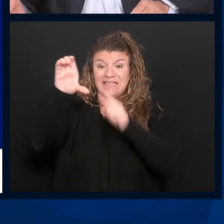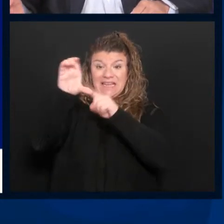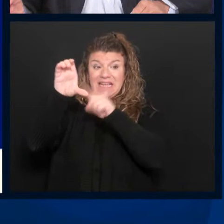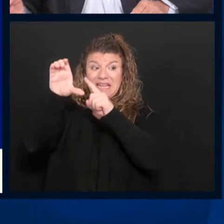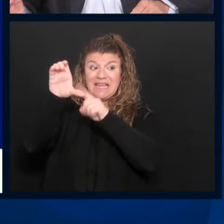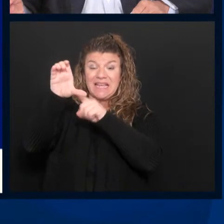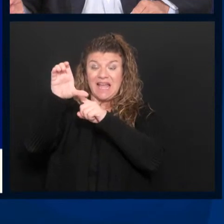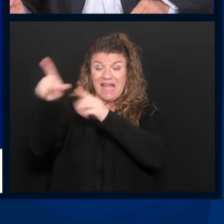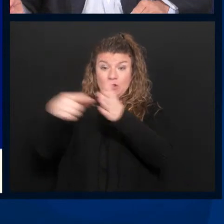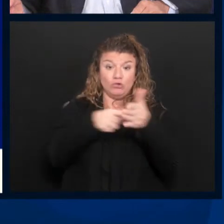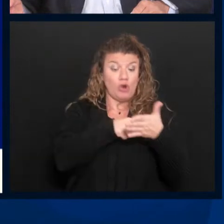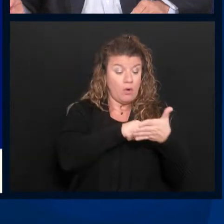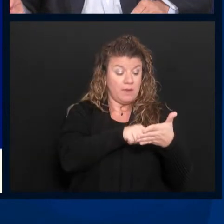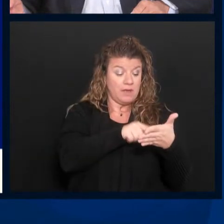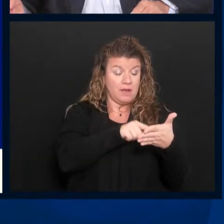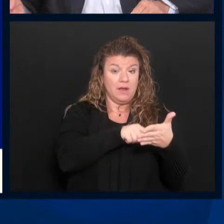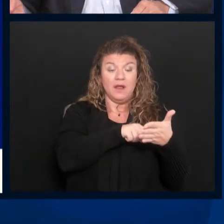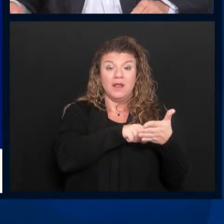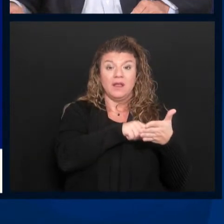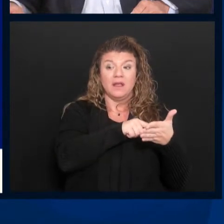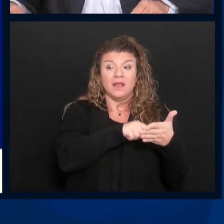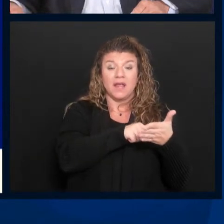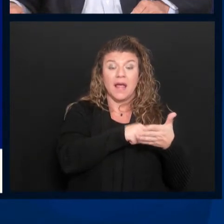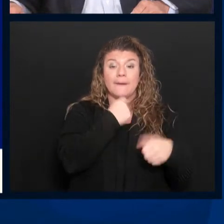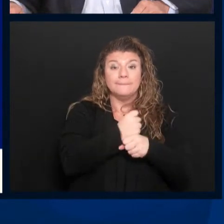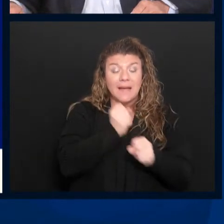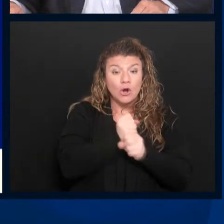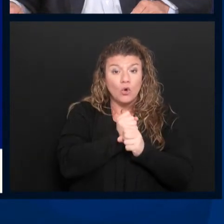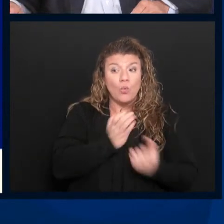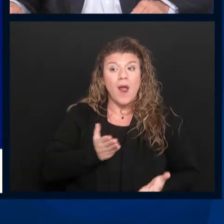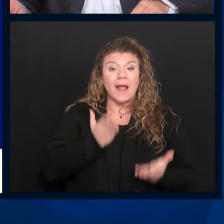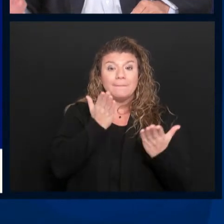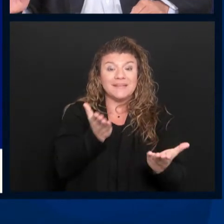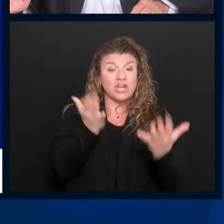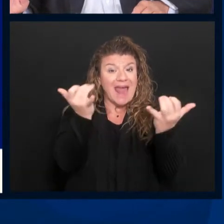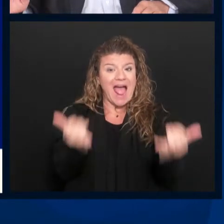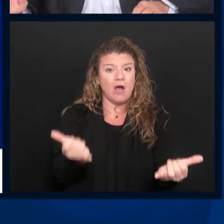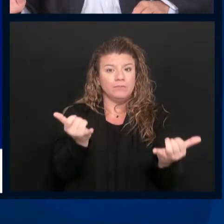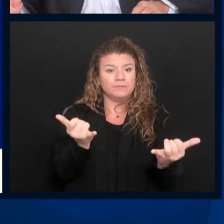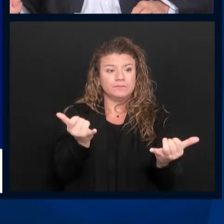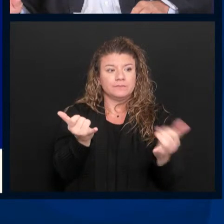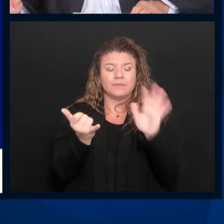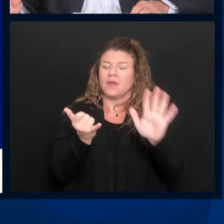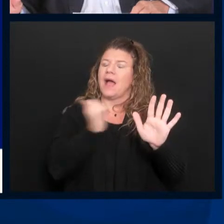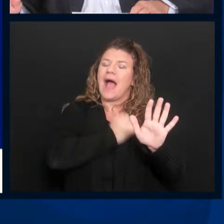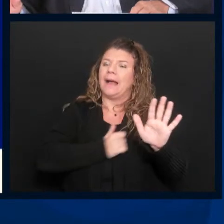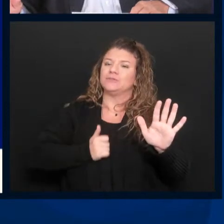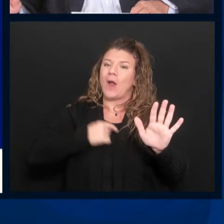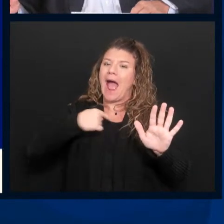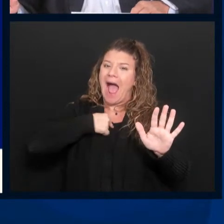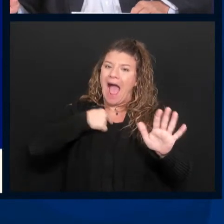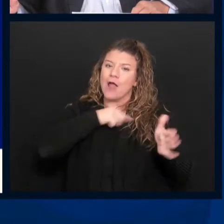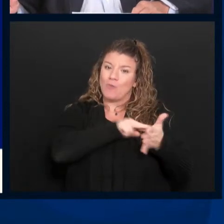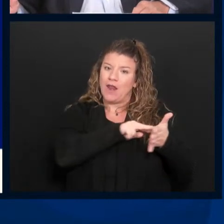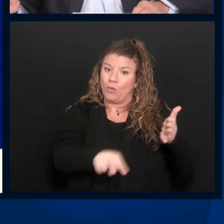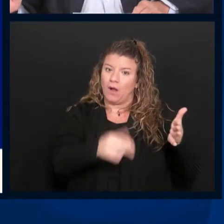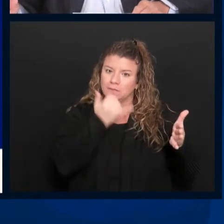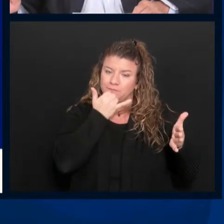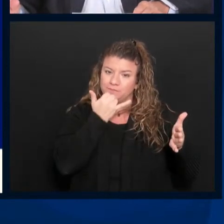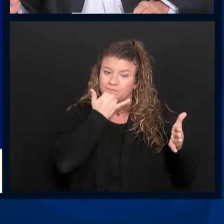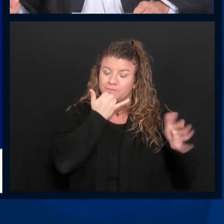showing, has made recommendations now. I'm sorry, I'm reading it incorrectly.